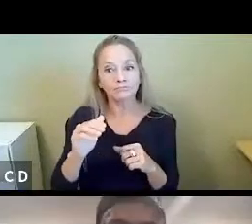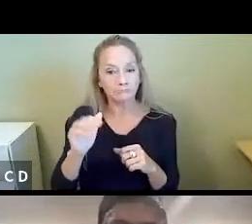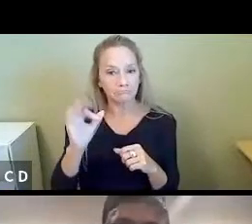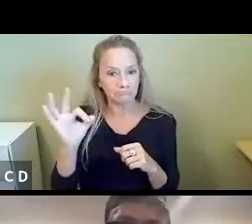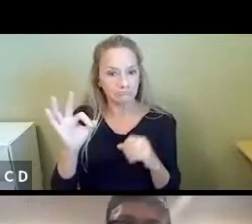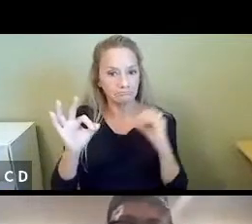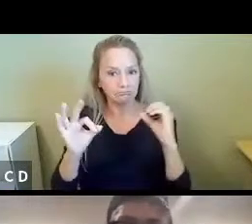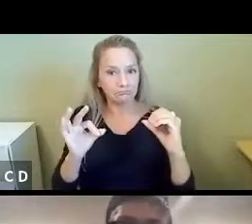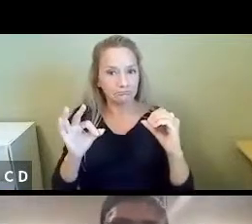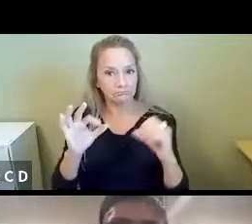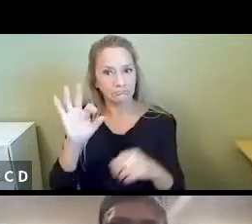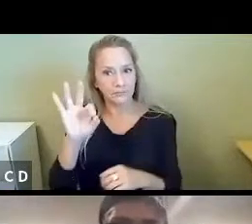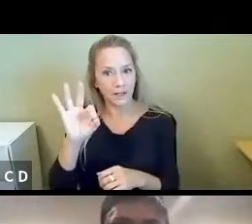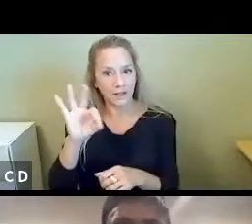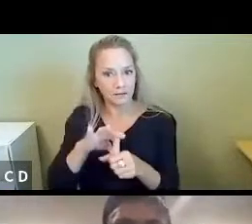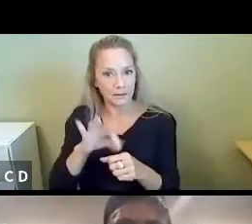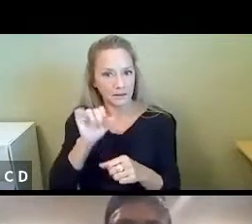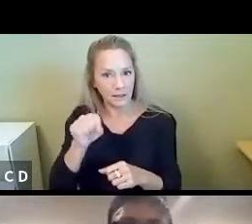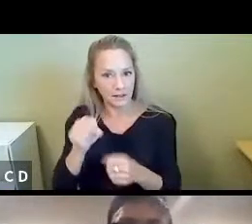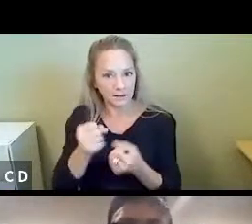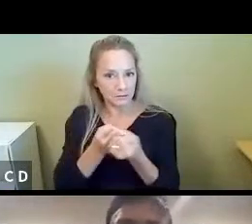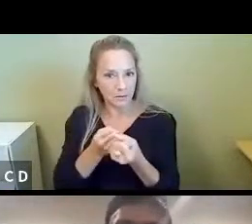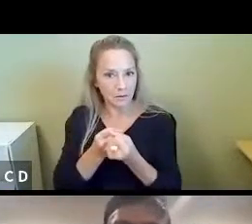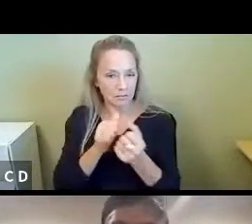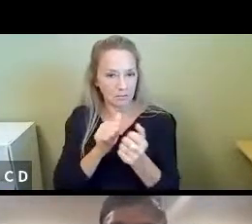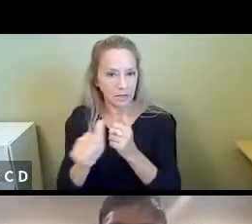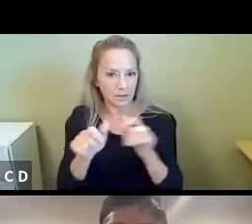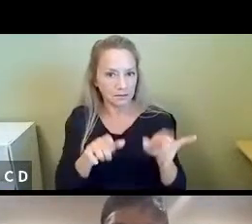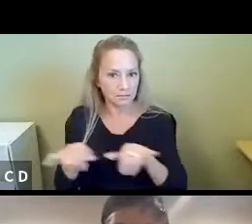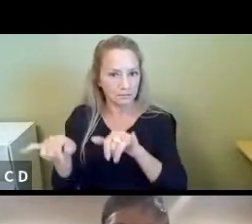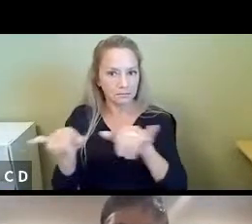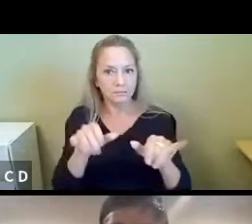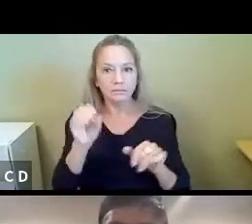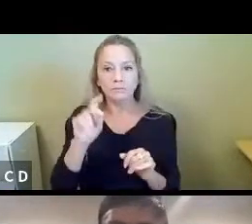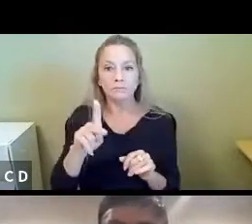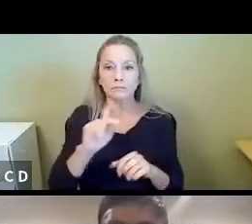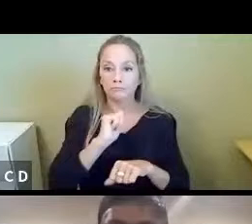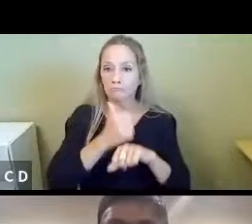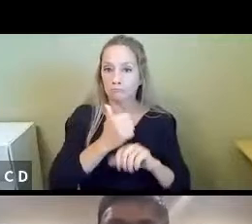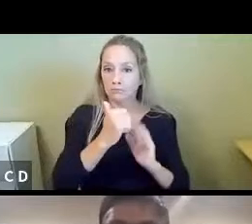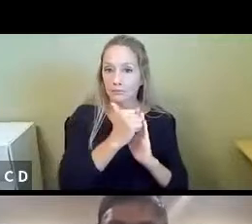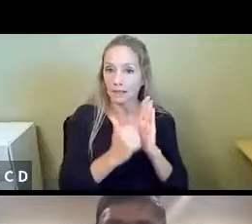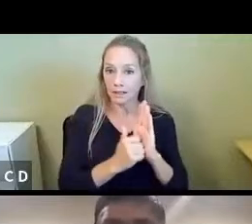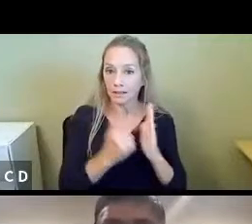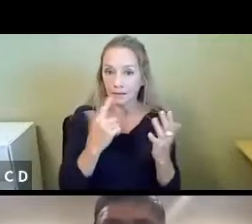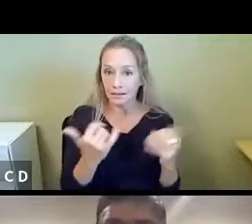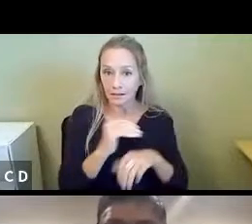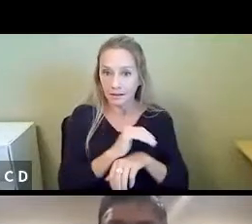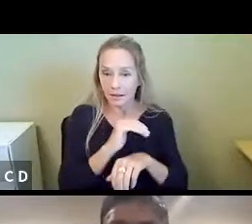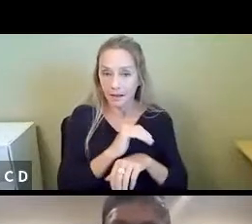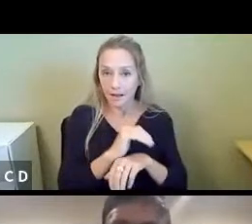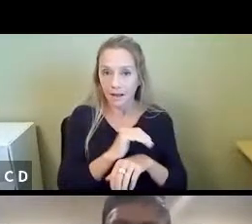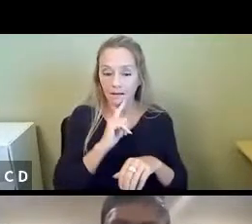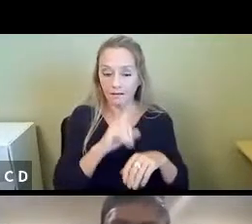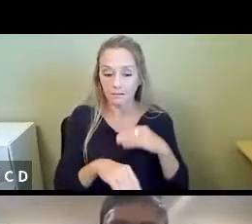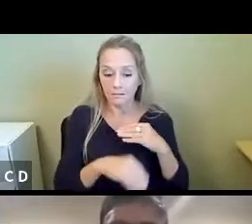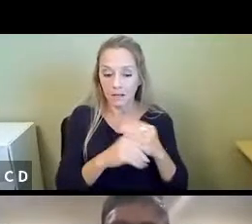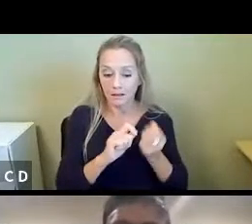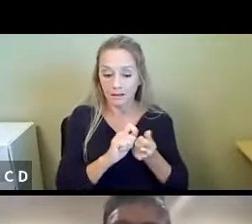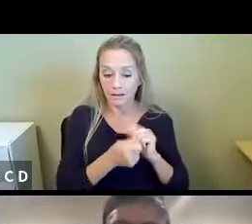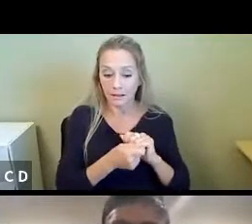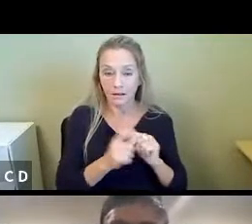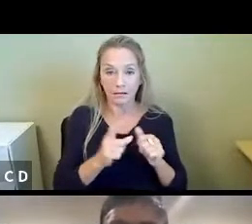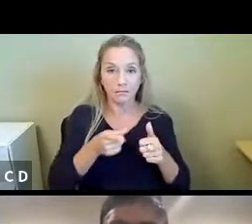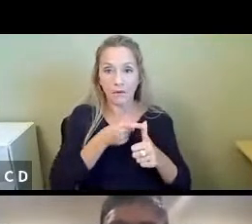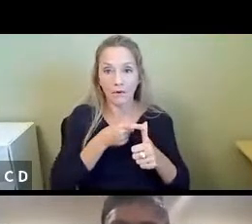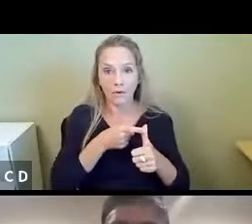9-0, passed unanimously. Thank you. Thank you. You have set the agenda for this evening's meeting. So as amended, the first item is going to be the